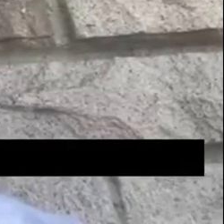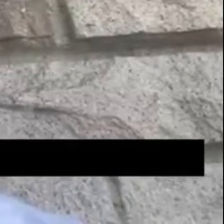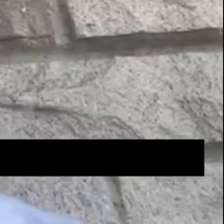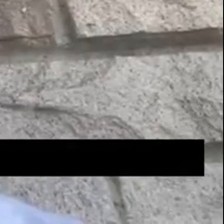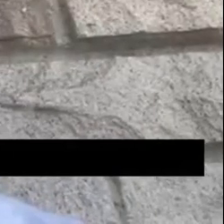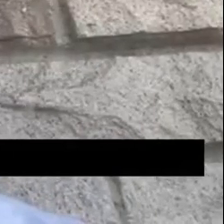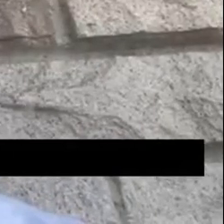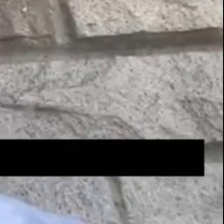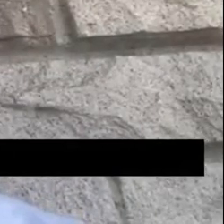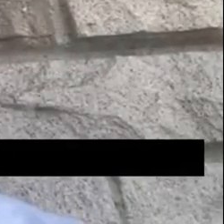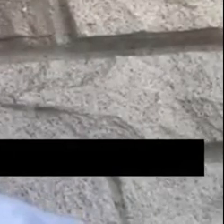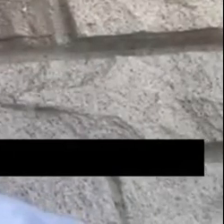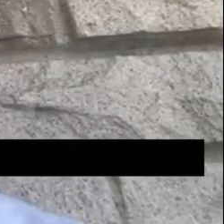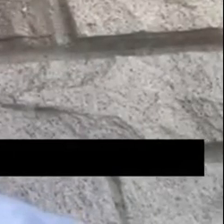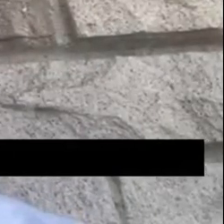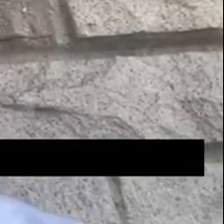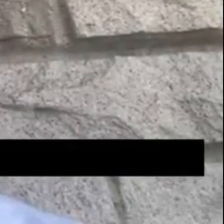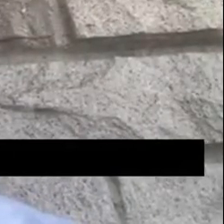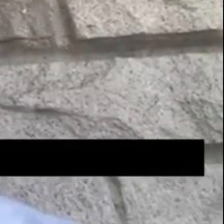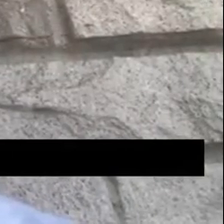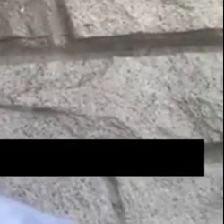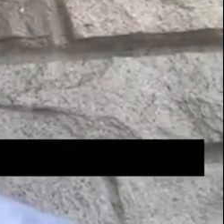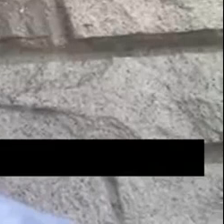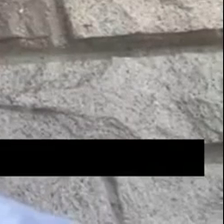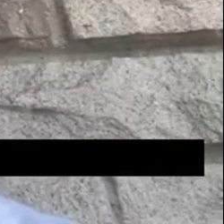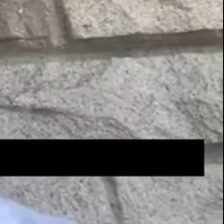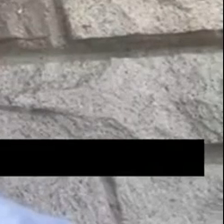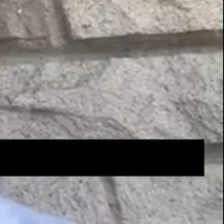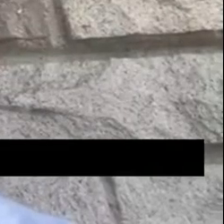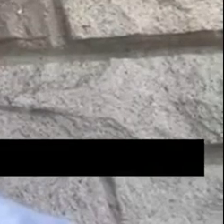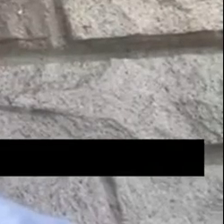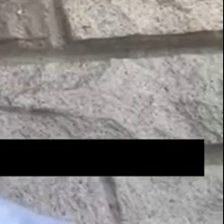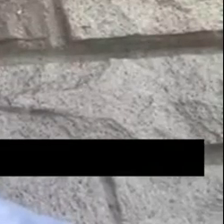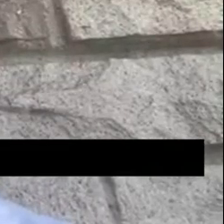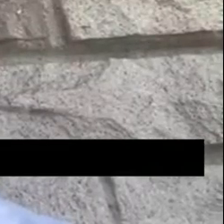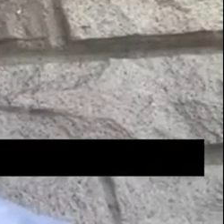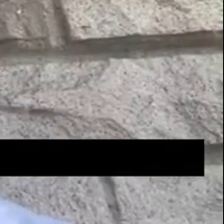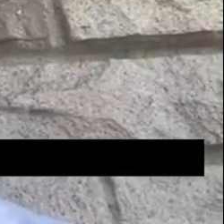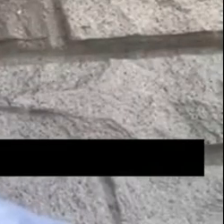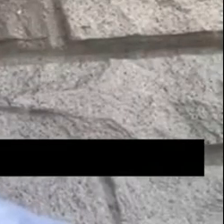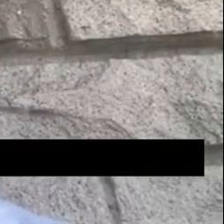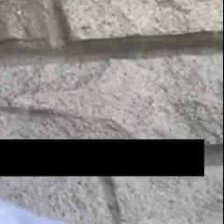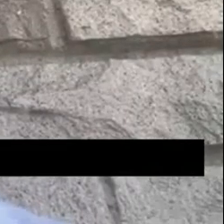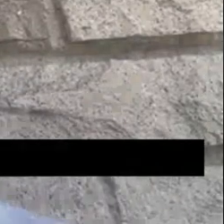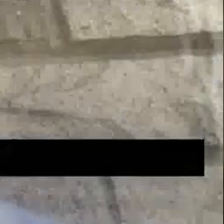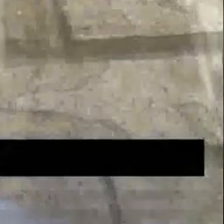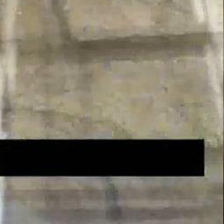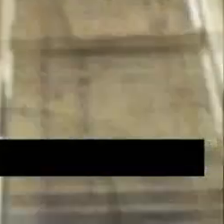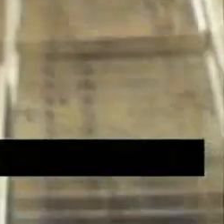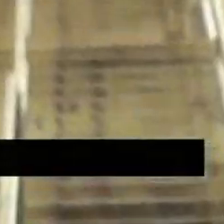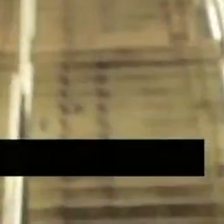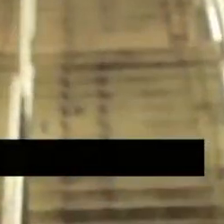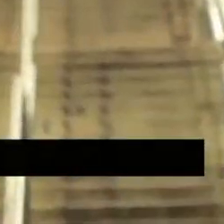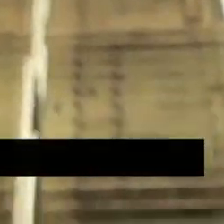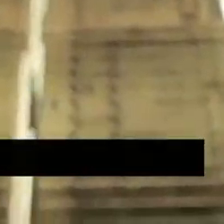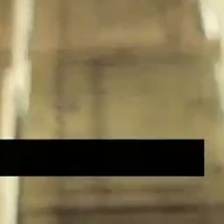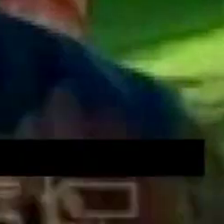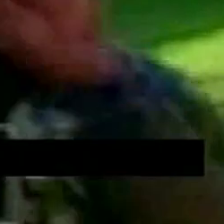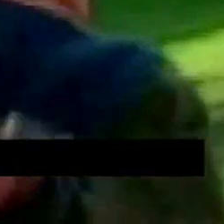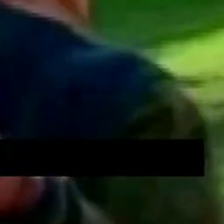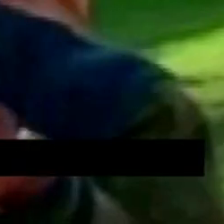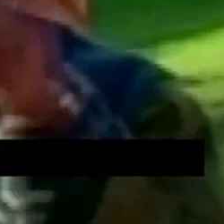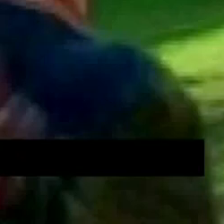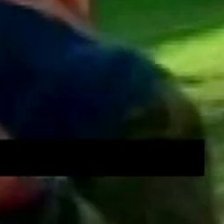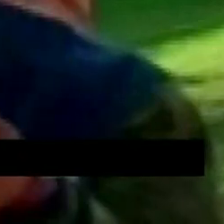smoking Marijuana just rebelling because I was depressed that I couldn't read I was frustrated that I couldn't